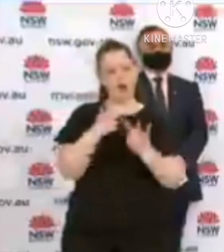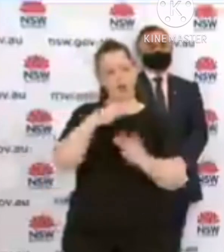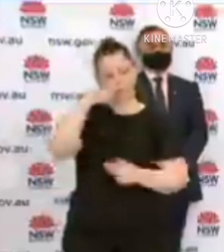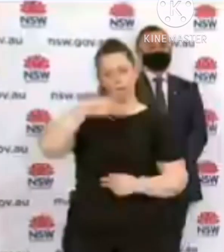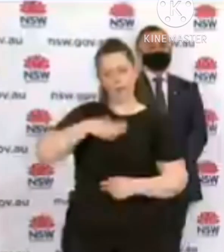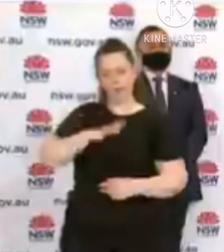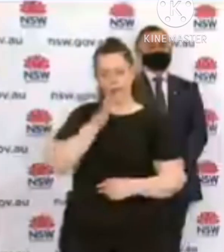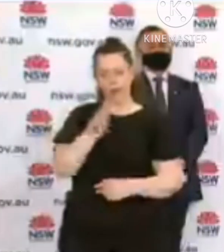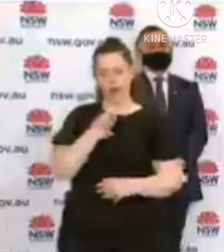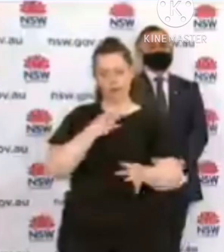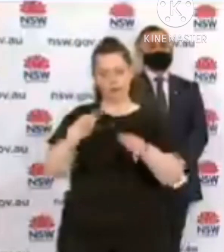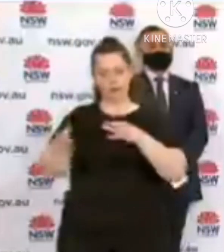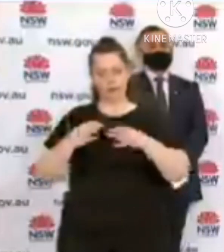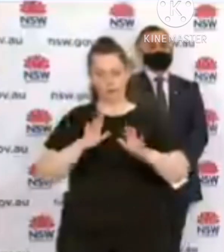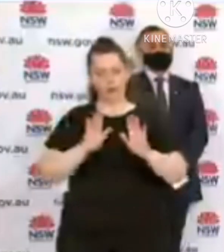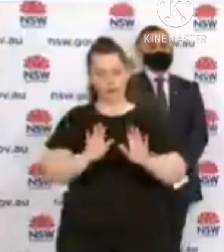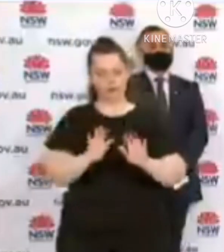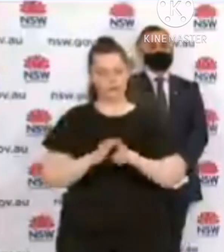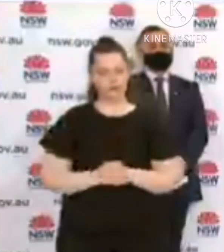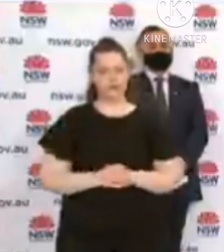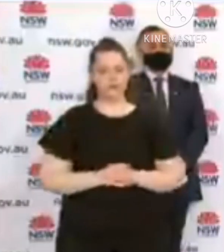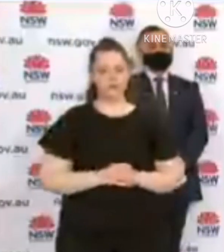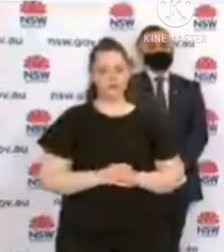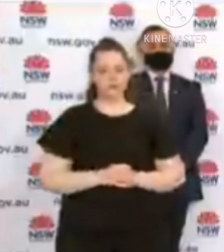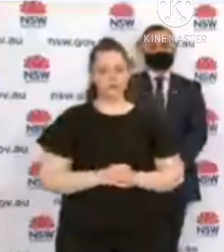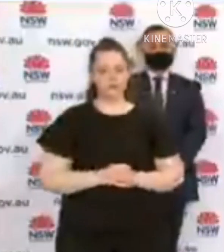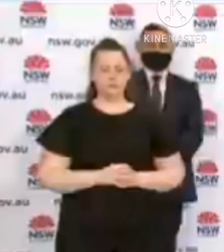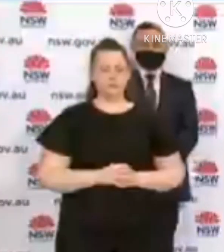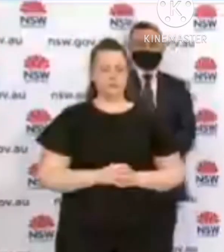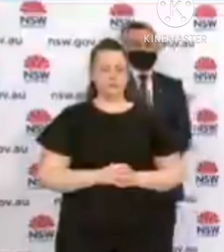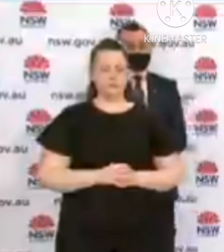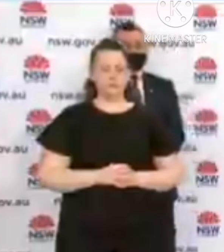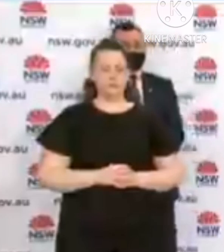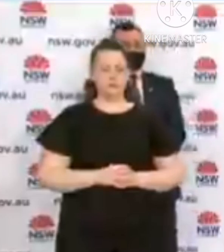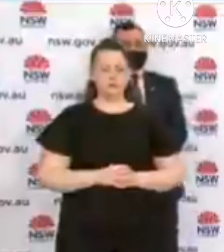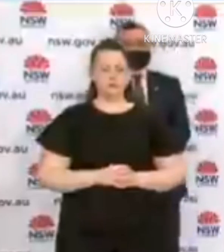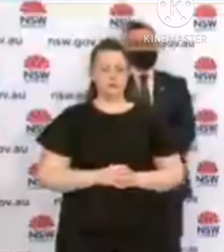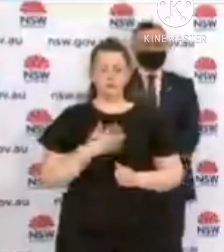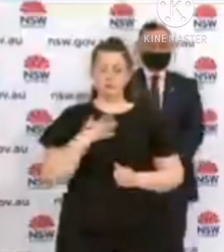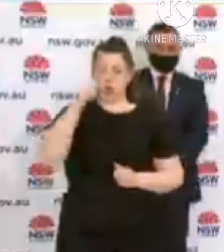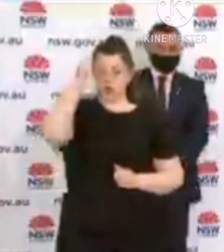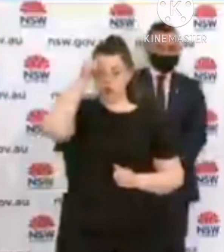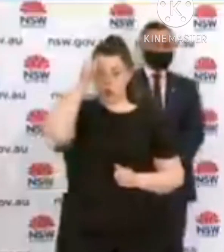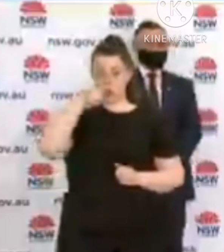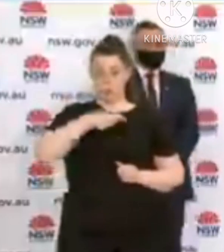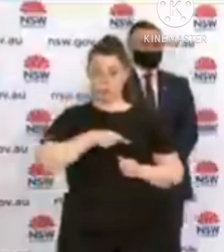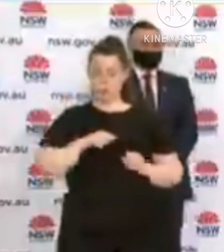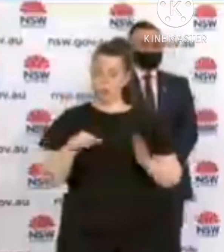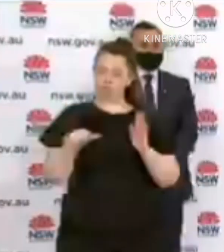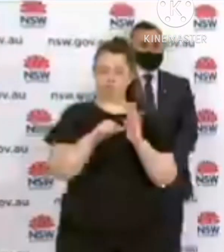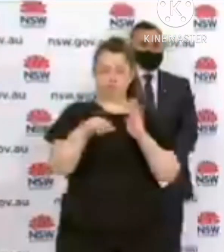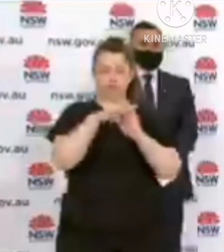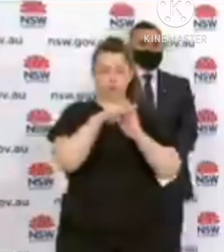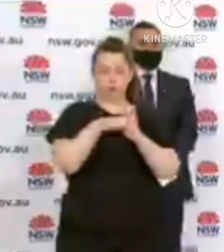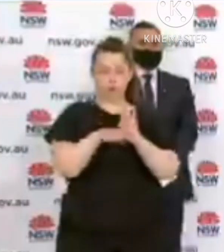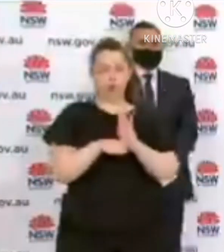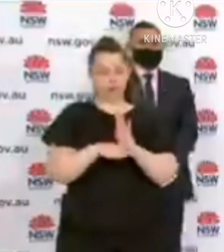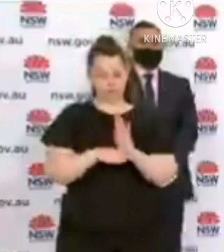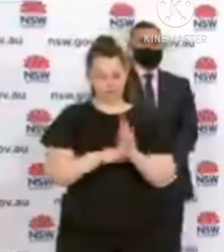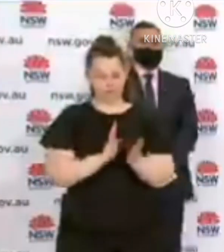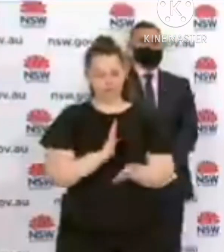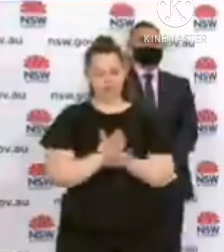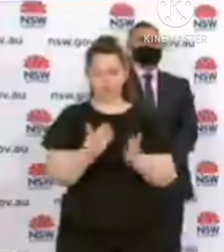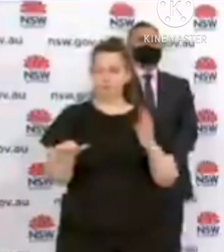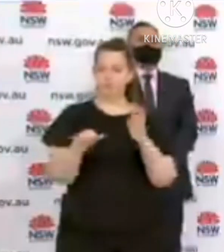journalists here as well. Can I just say this point? That we know the settings we have in place are some of the harshest that Australia has